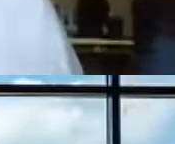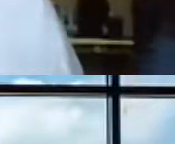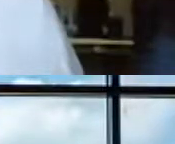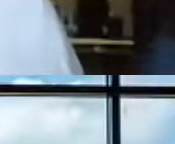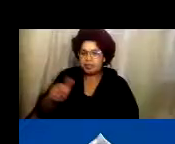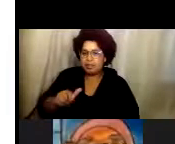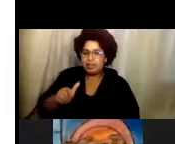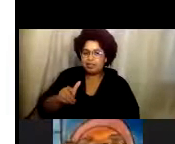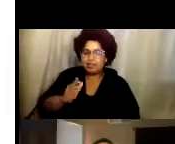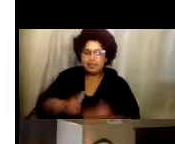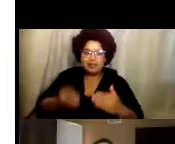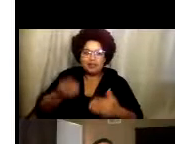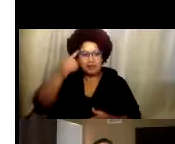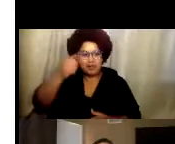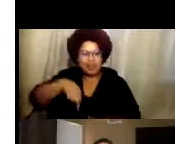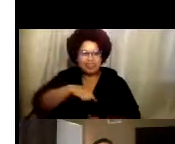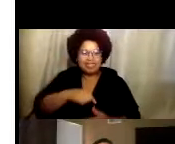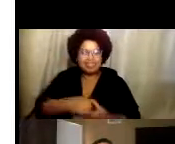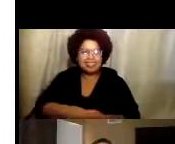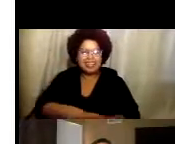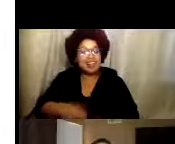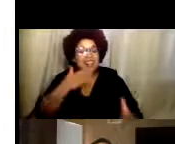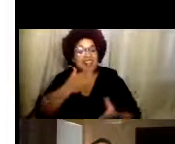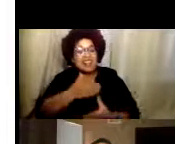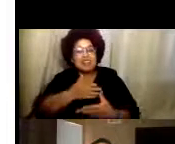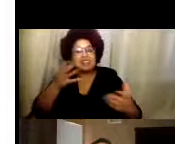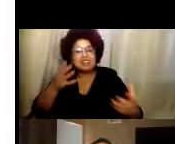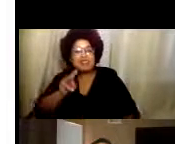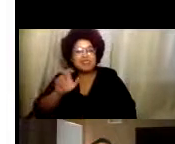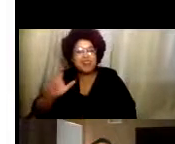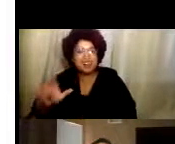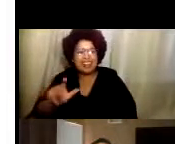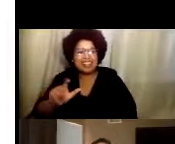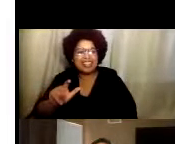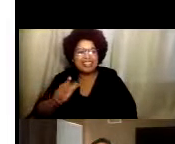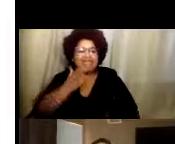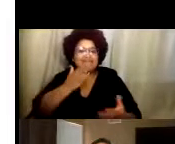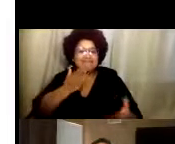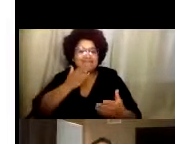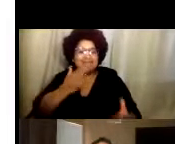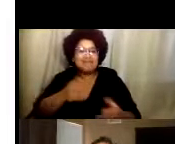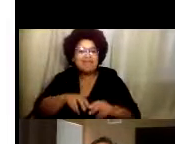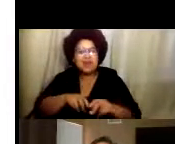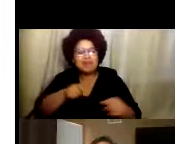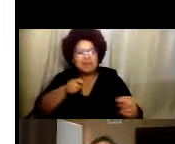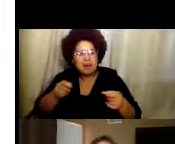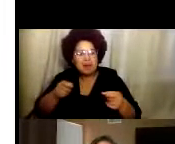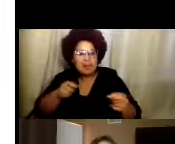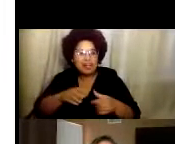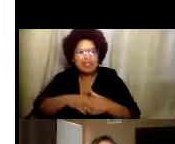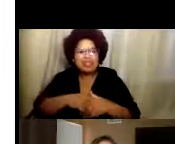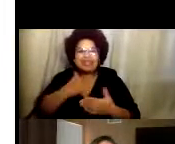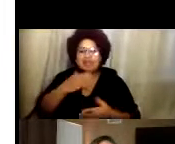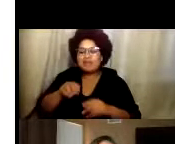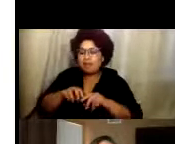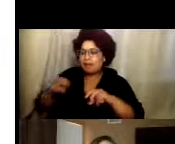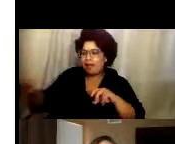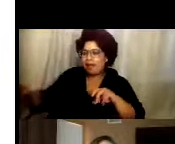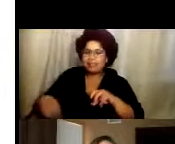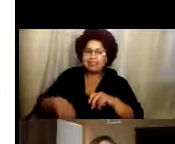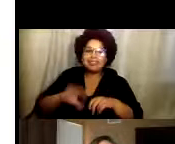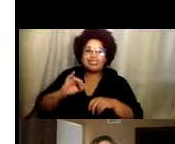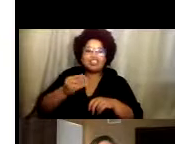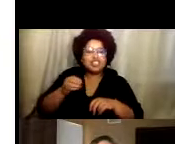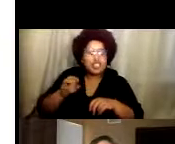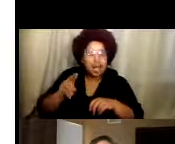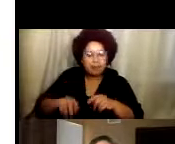There he is. Hey, thank you, Will. Really appreciate you moderating. And just another thank you to the panelists, Dr. Chapman,